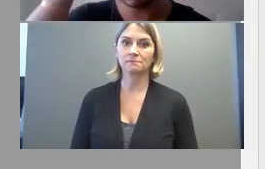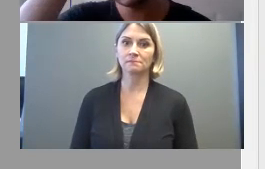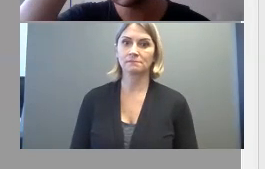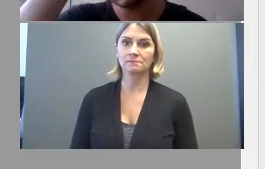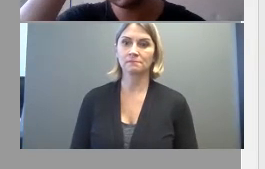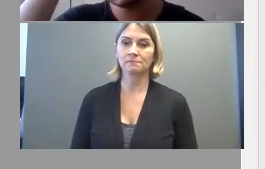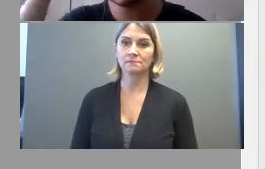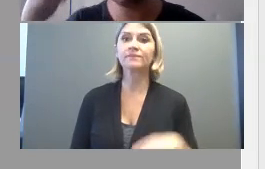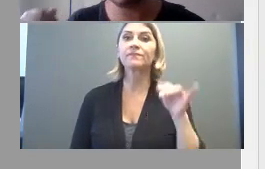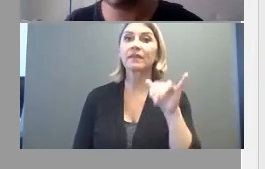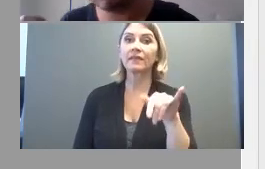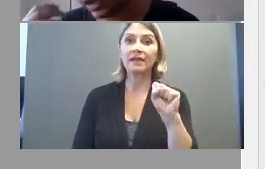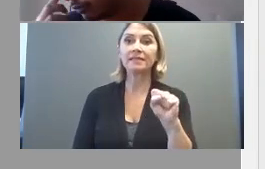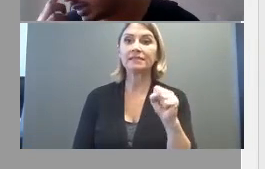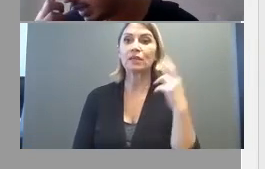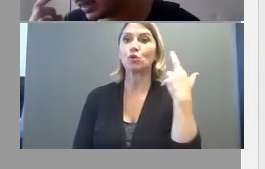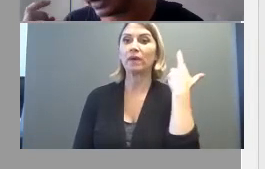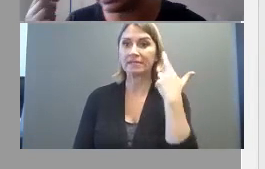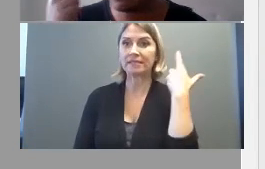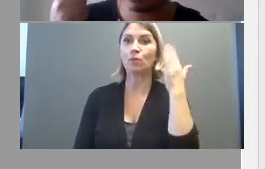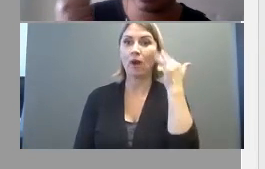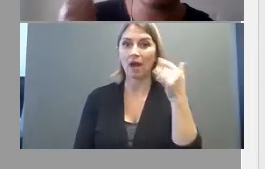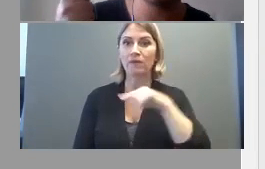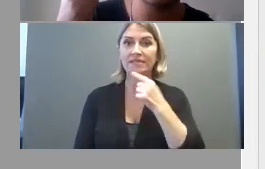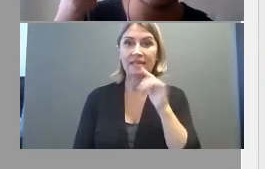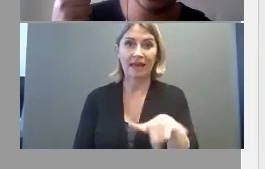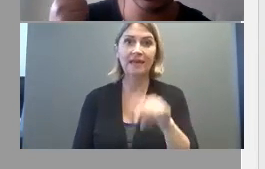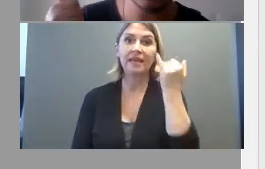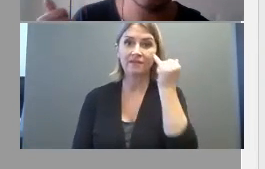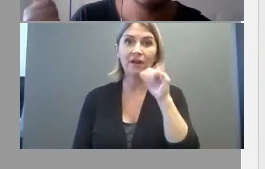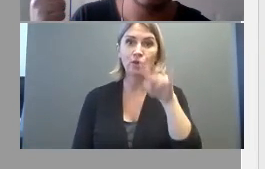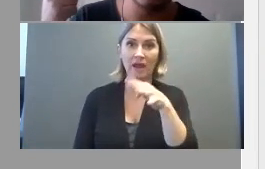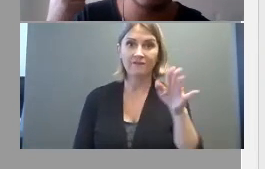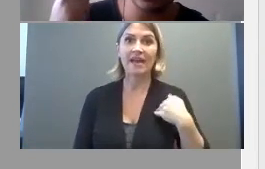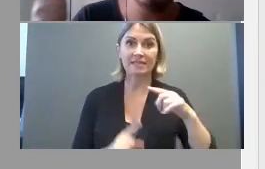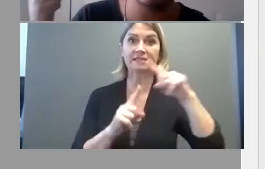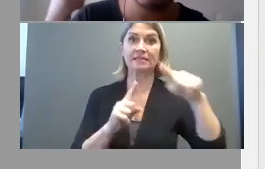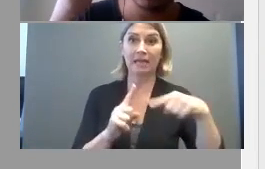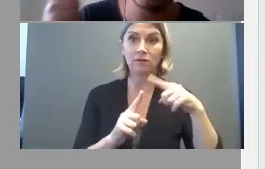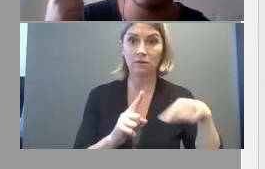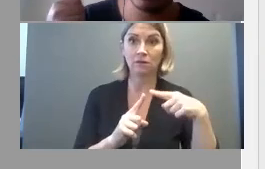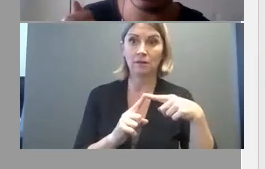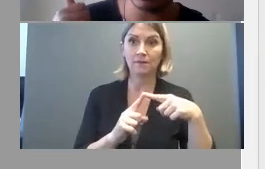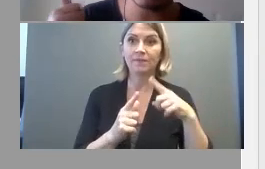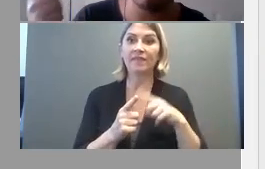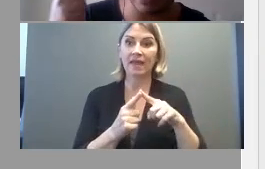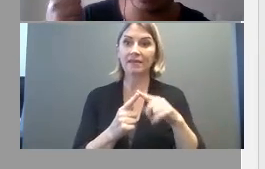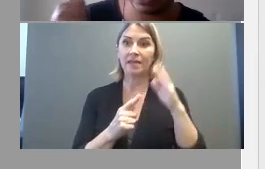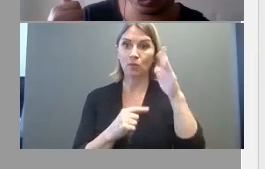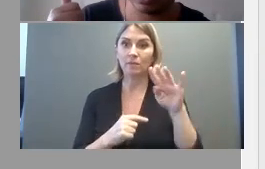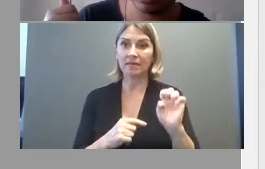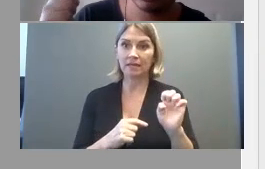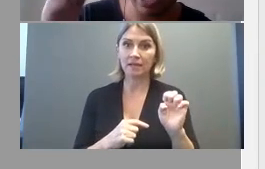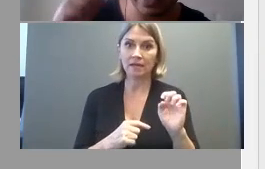Okay, so that is the reasoning why we say that if a graph has a cycle, then it would reveal us a